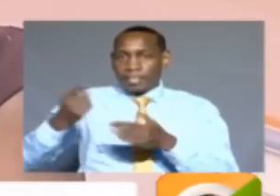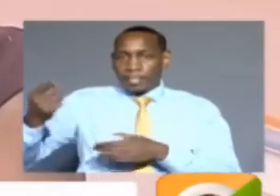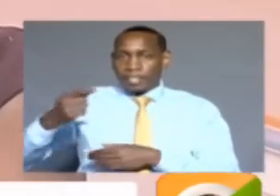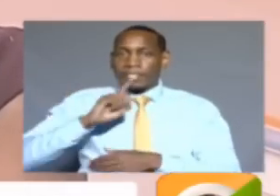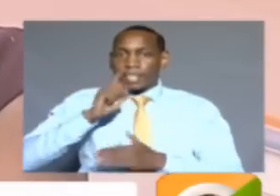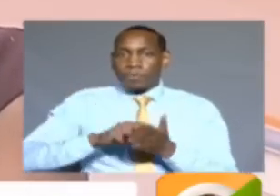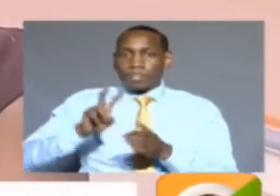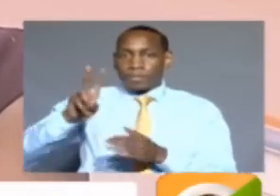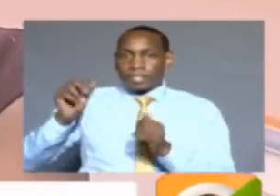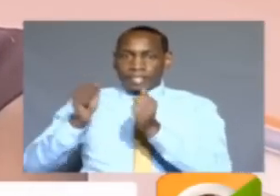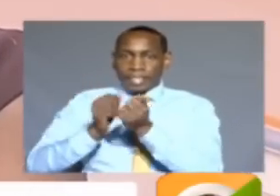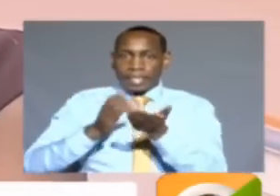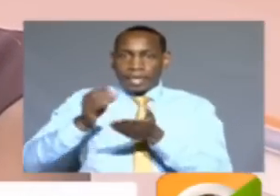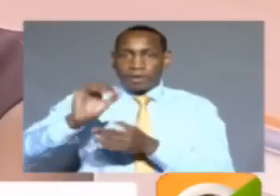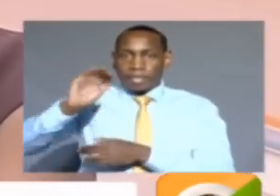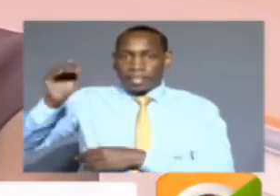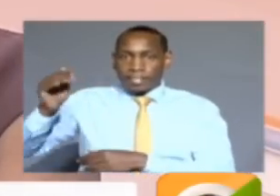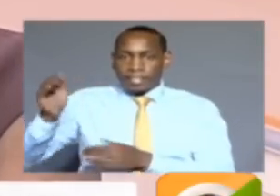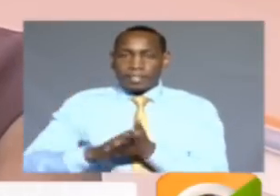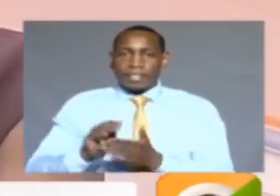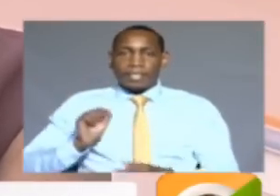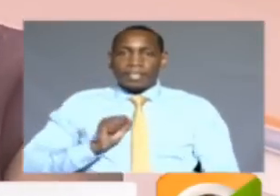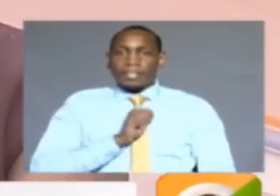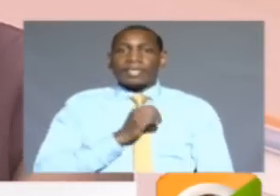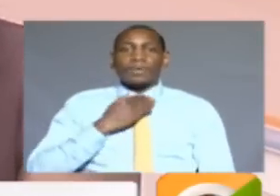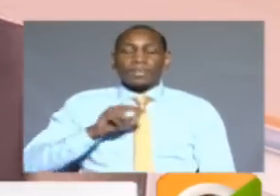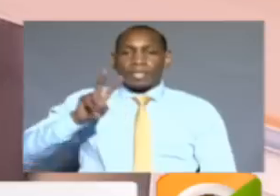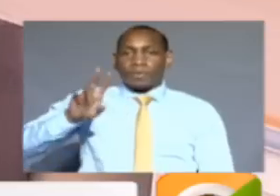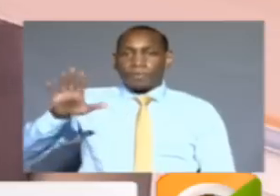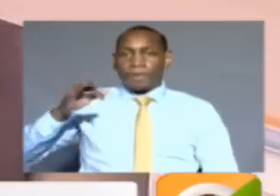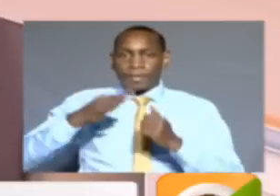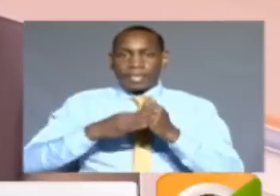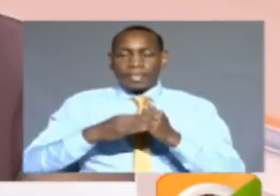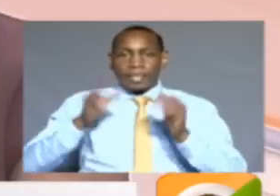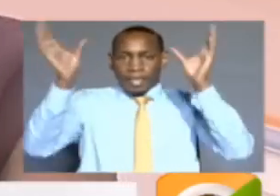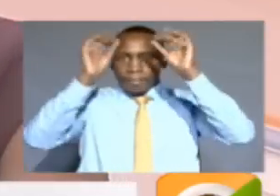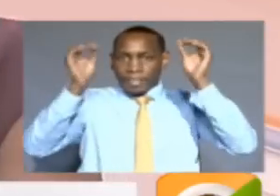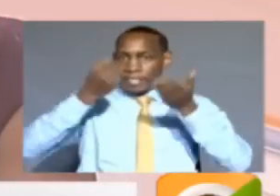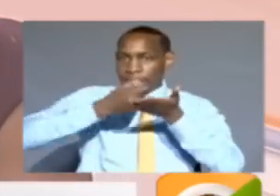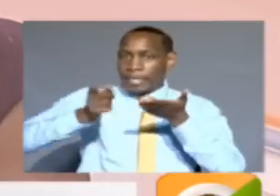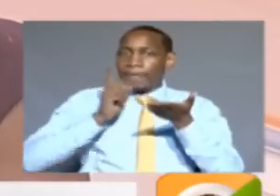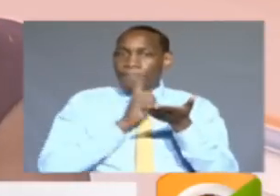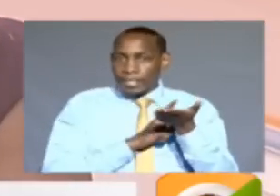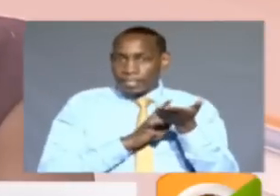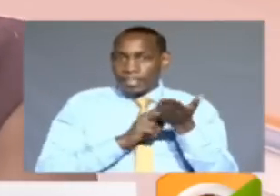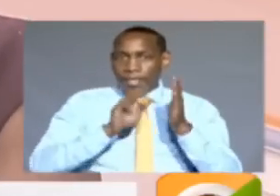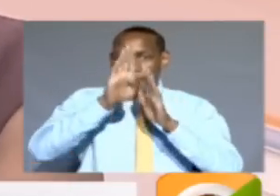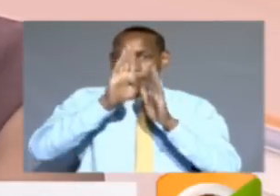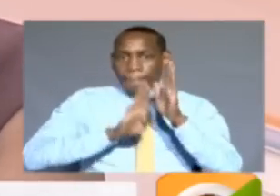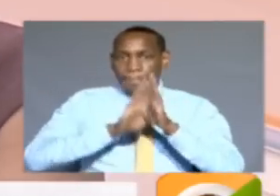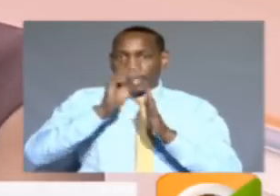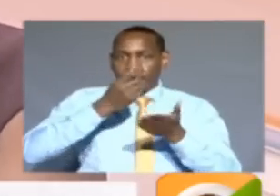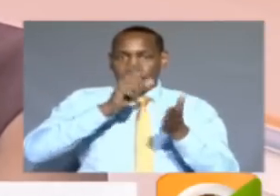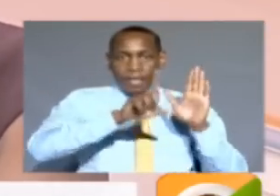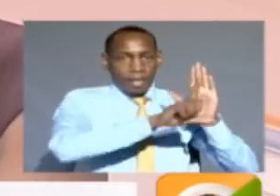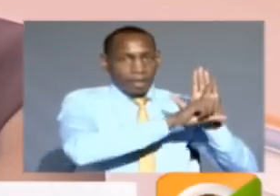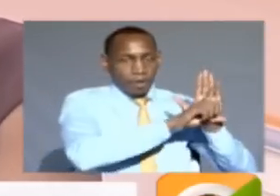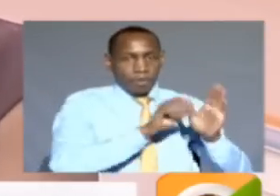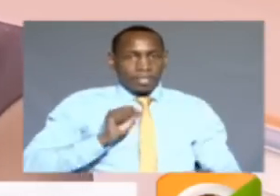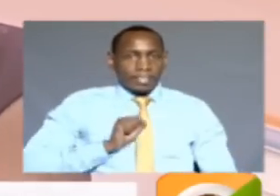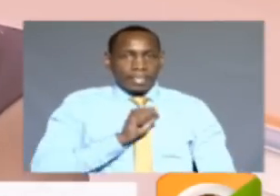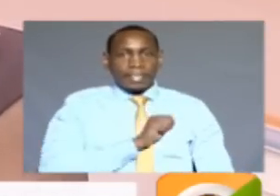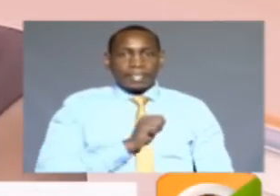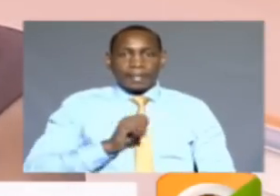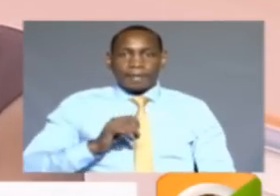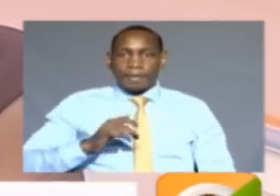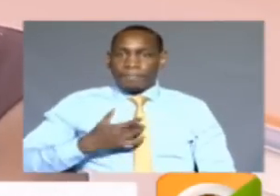$210 billion would go to the counties. The Senate wanted $258. The President went ahead and signed that bill into law. The Senate felt that they had been